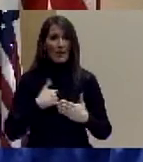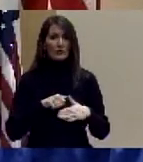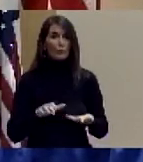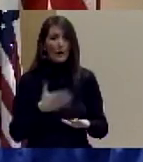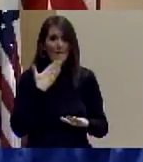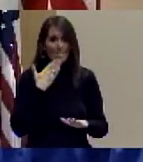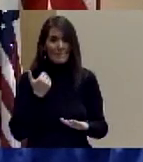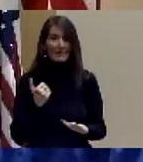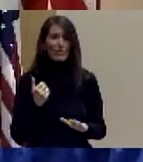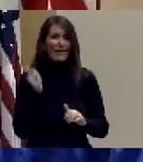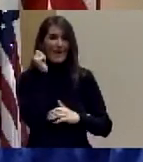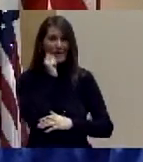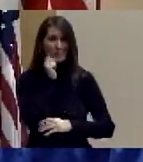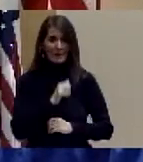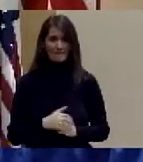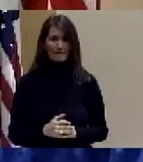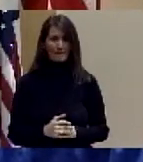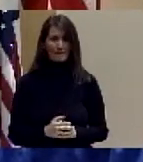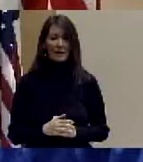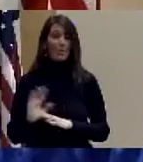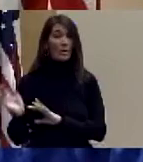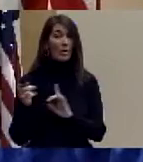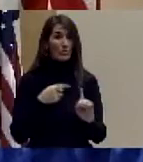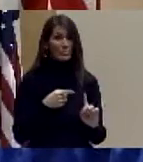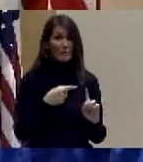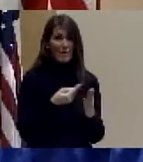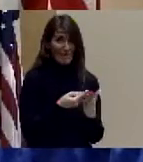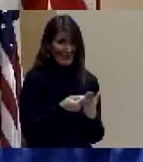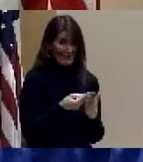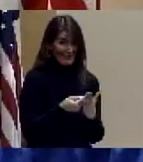every day. But getting back to finance,